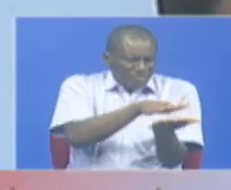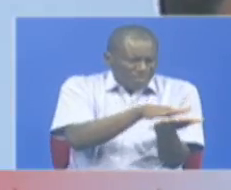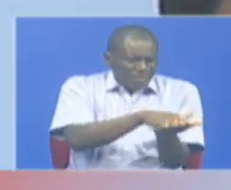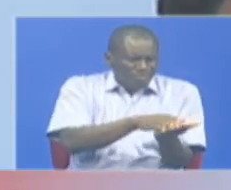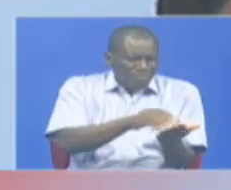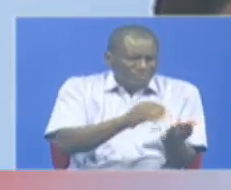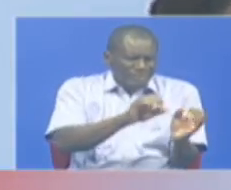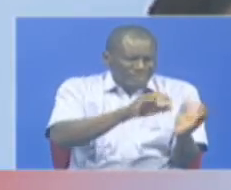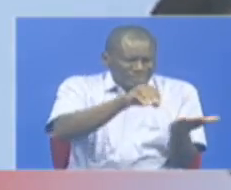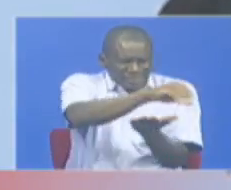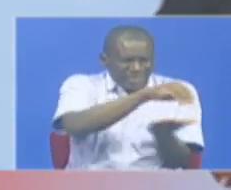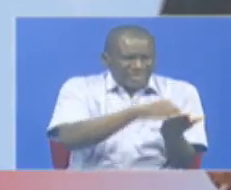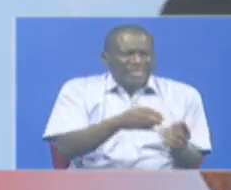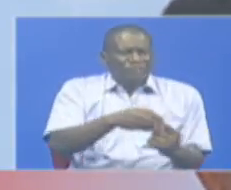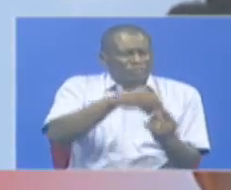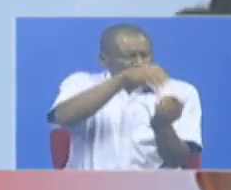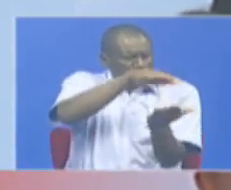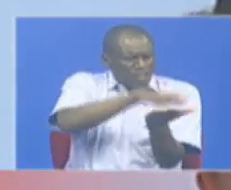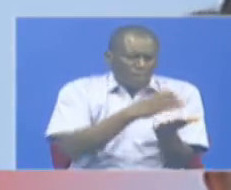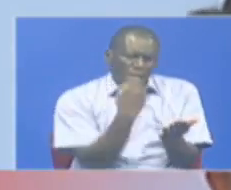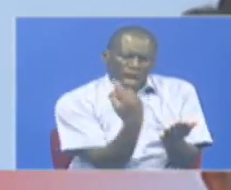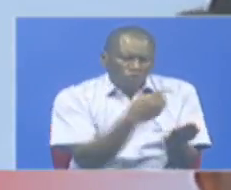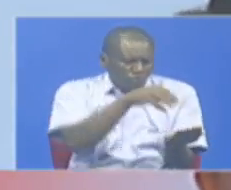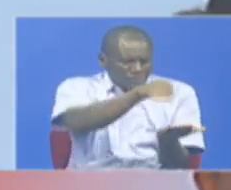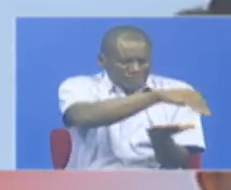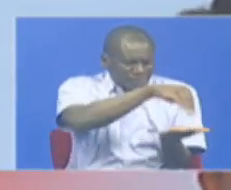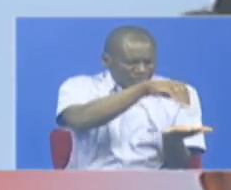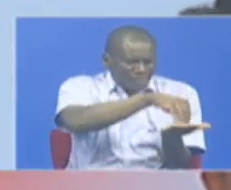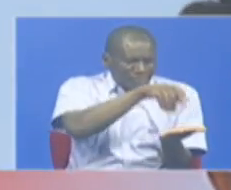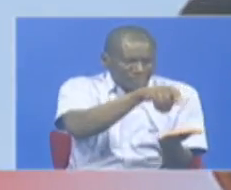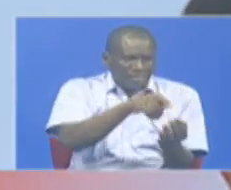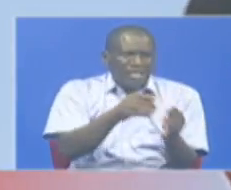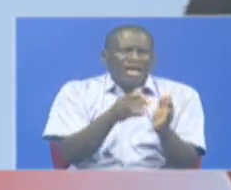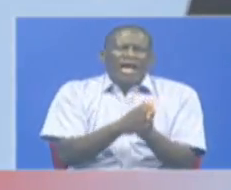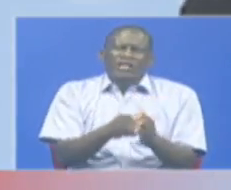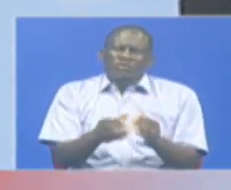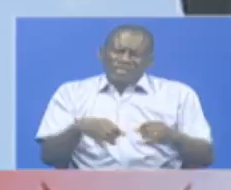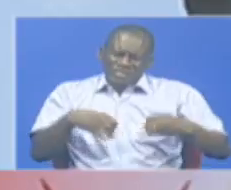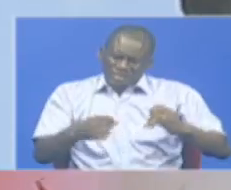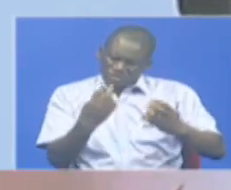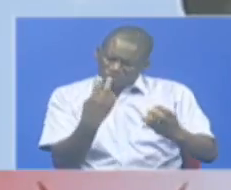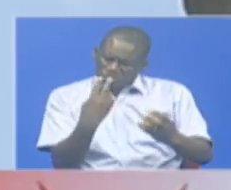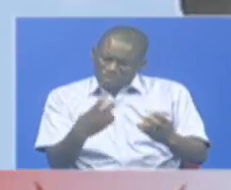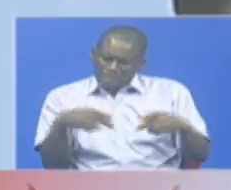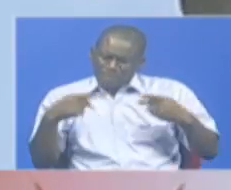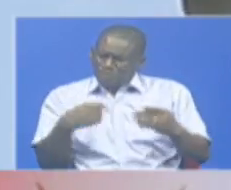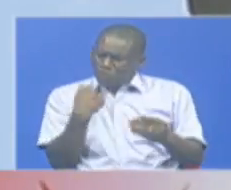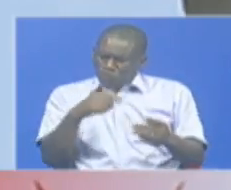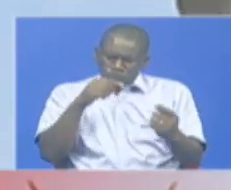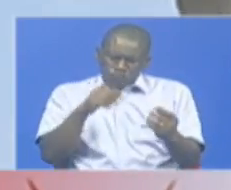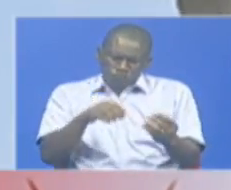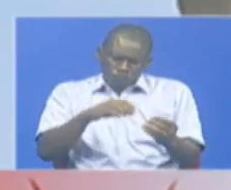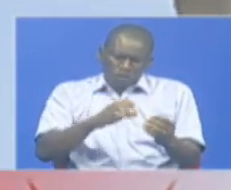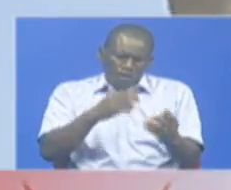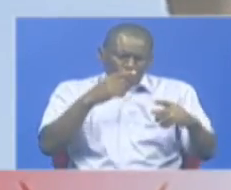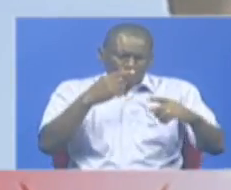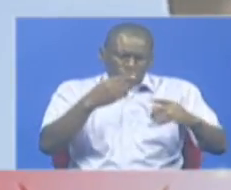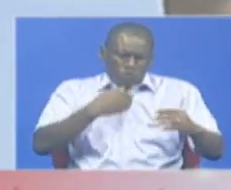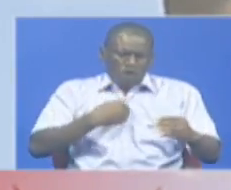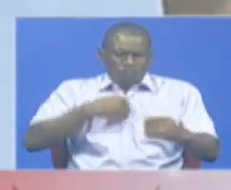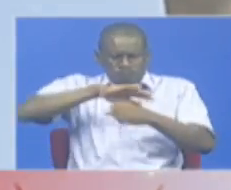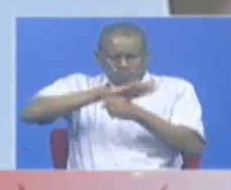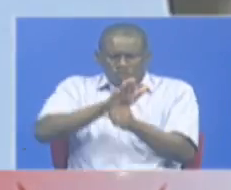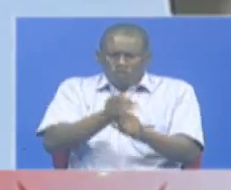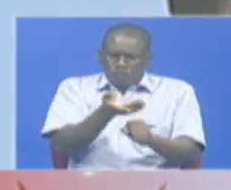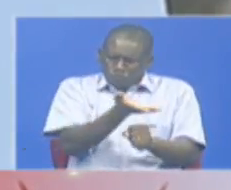facilities, basically quarantine facilities, and looked at the proportion of people who tested positive from our